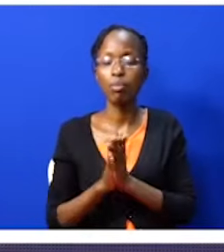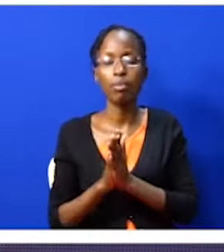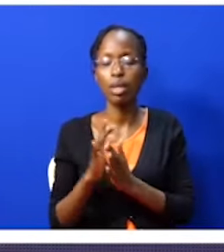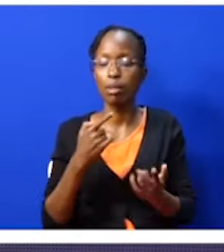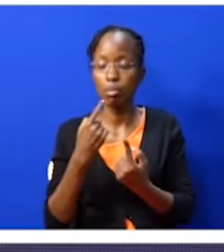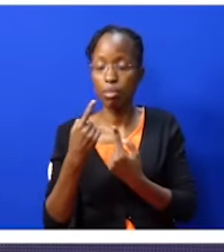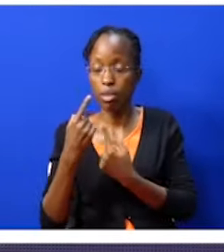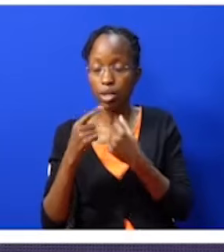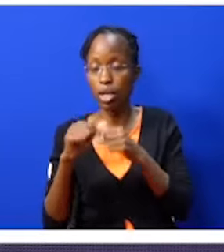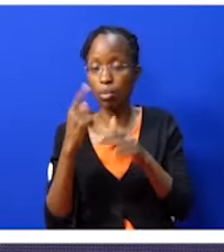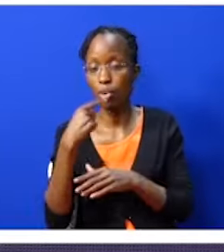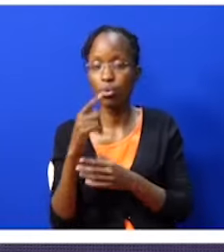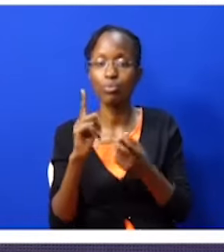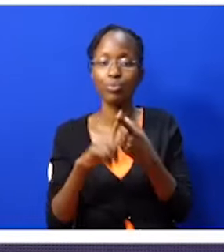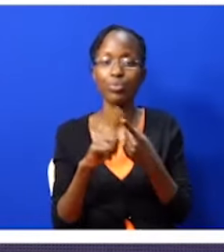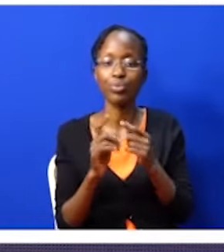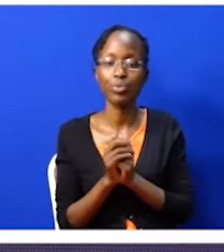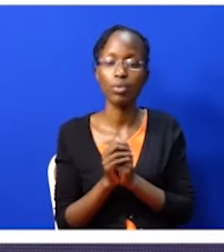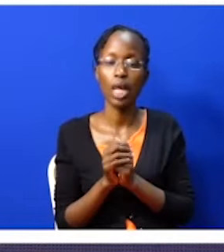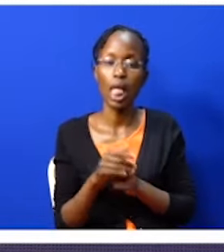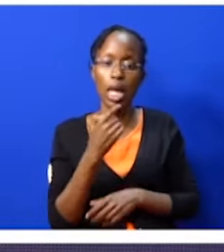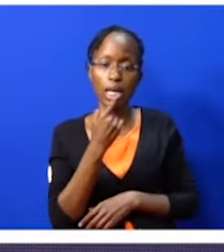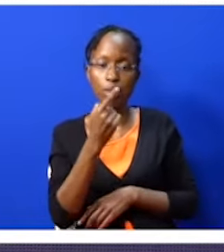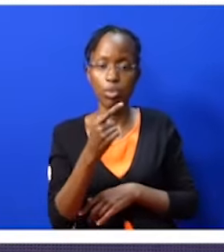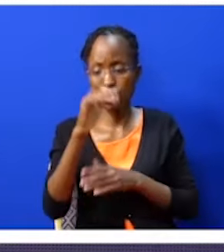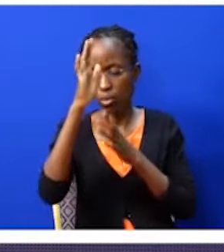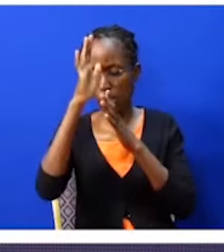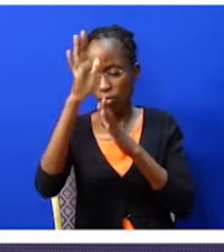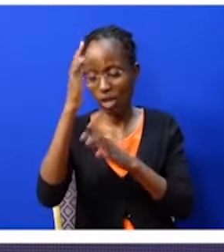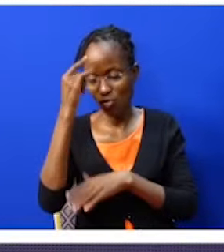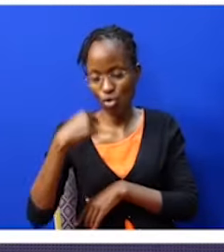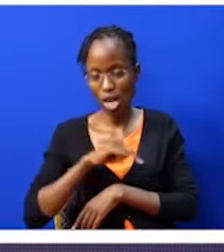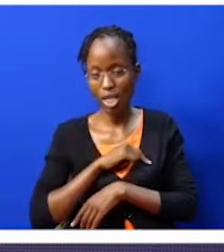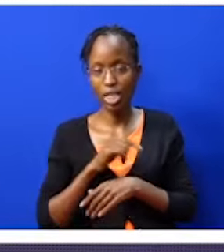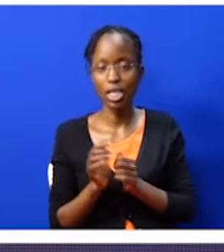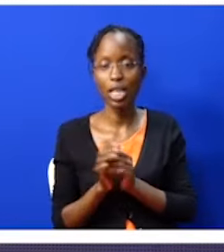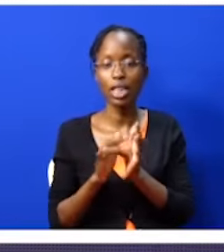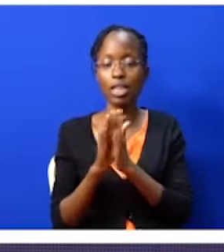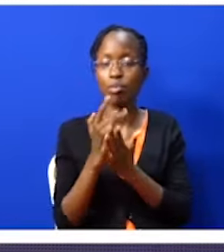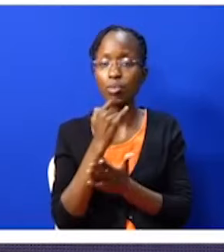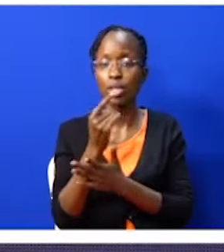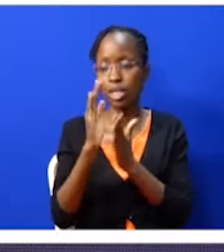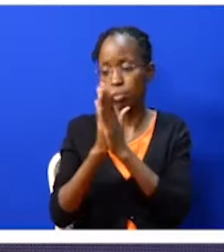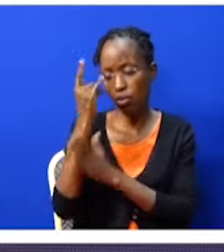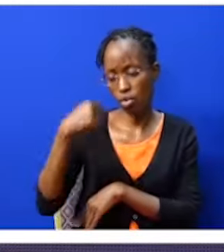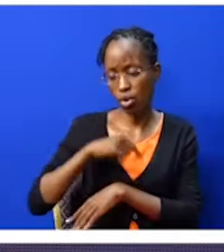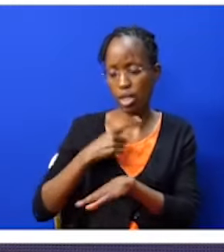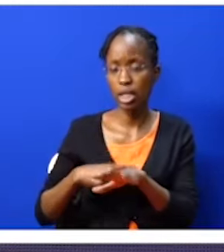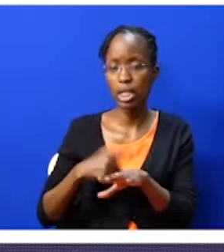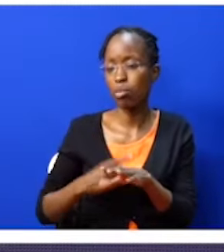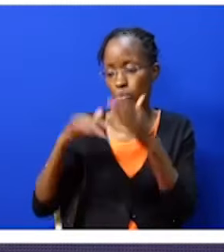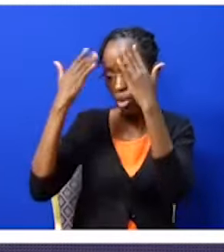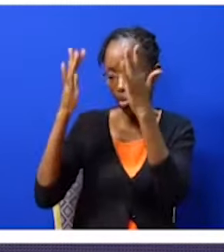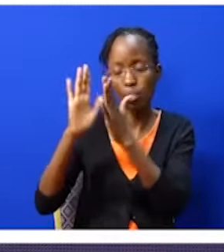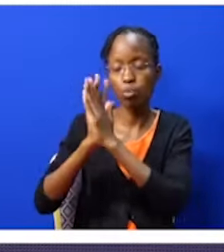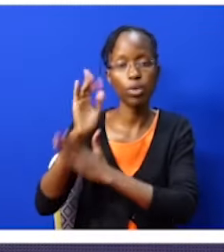is. Number one, he speaks to the Father on our behalf. The Bible says he prays for us when we don't know what